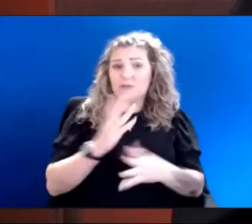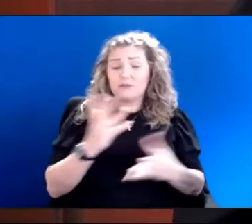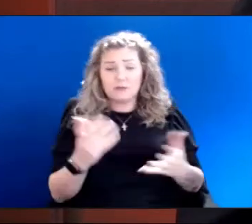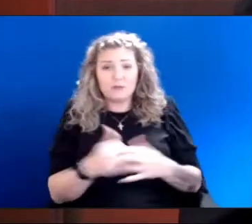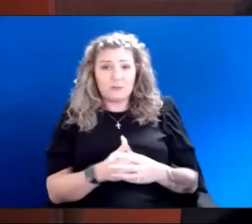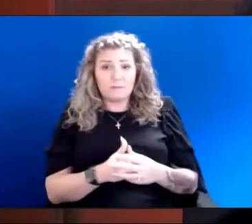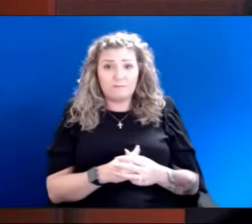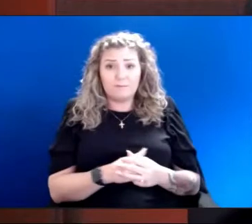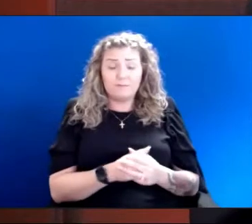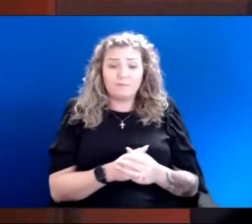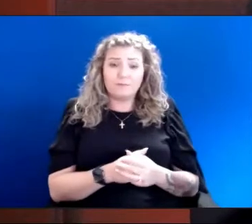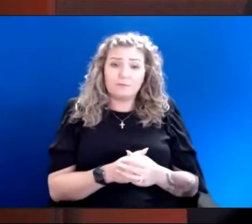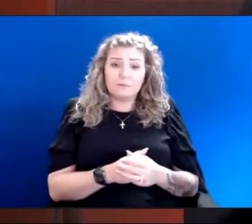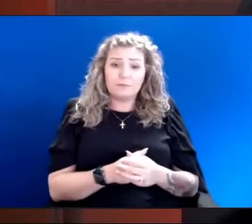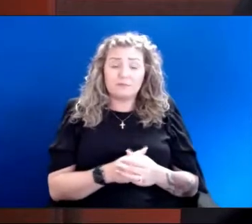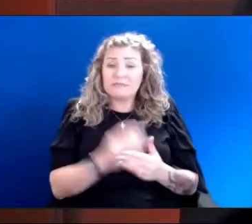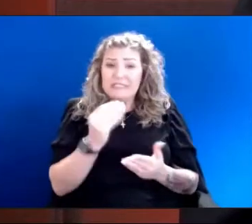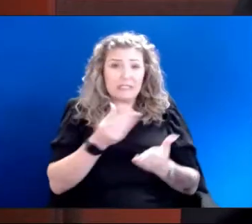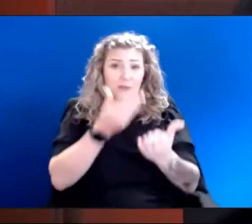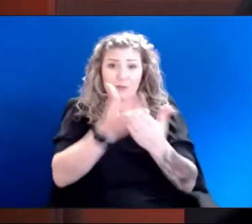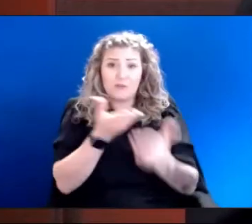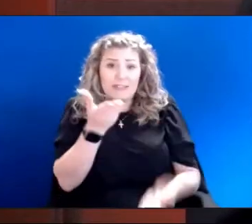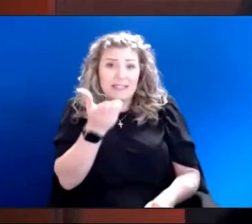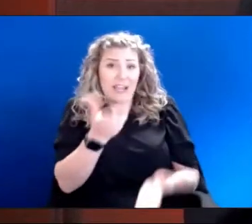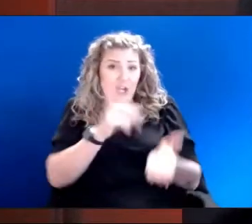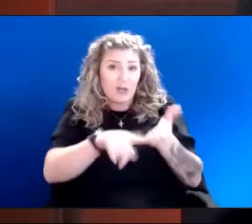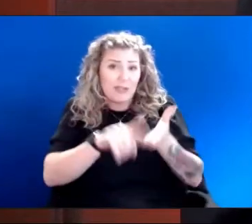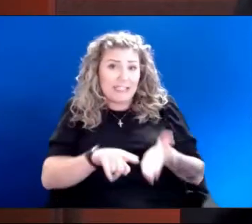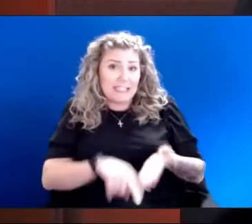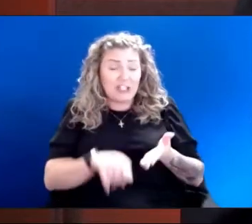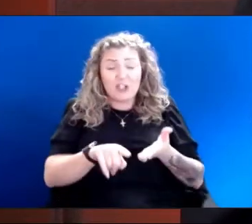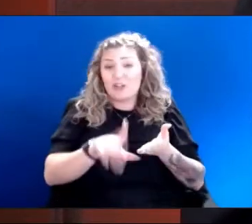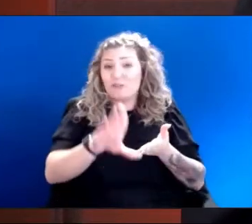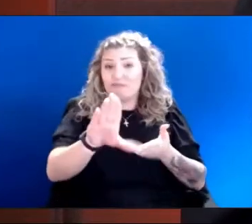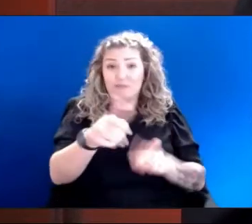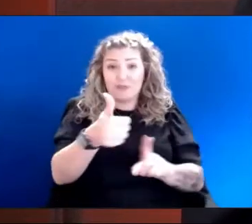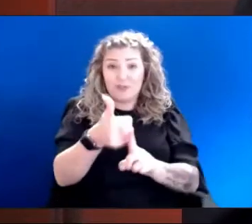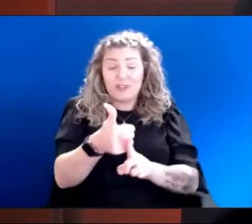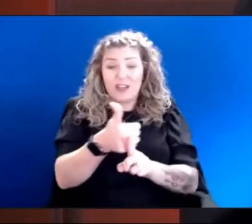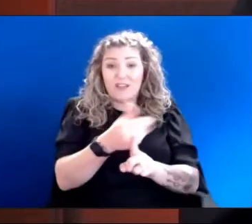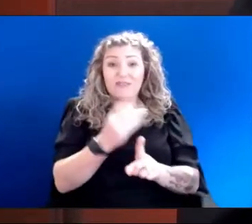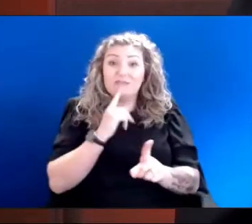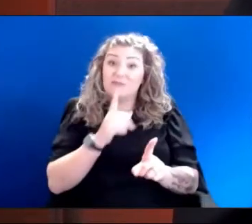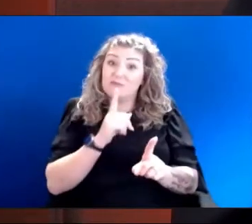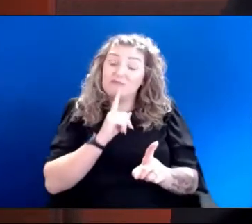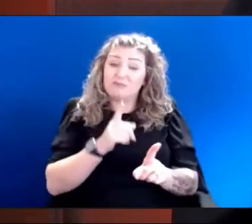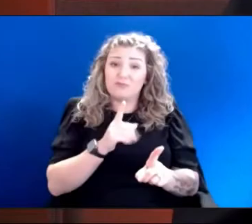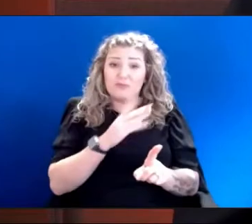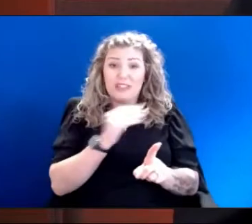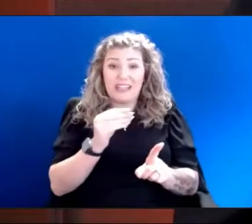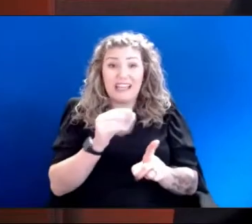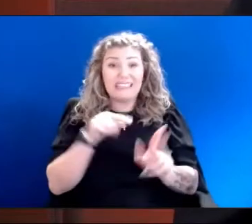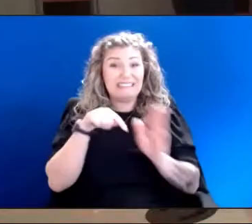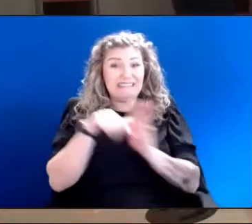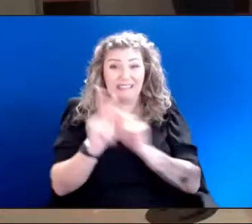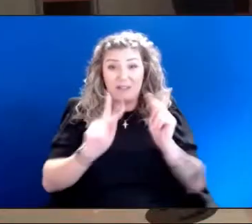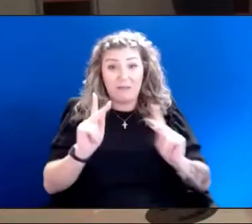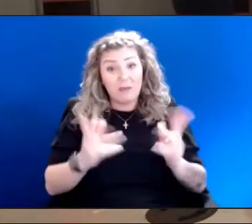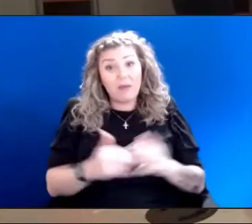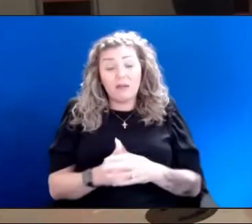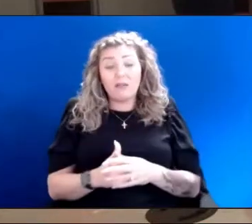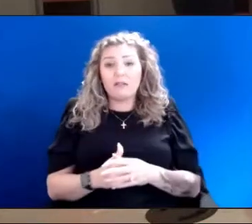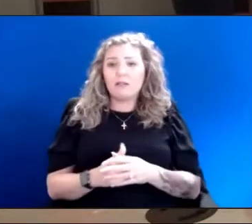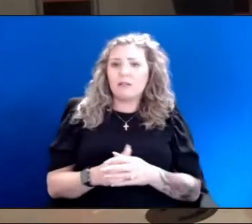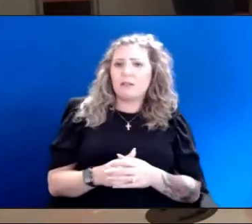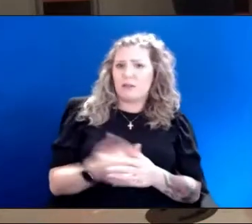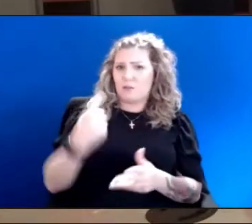And the proof's in the pudding. If you do the research out there on this stuff, it's legit and it's killing us. So. And we've done